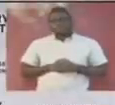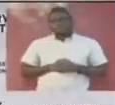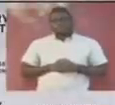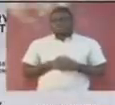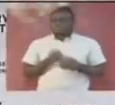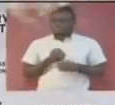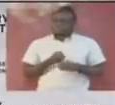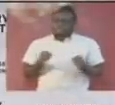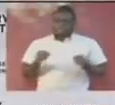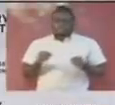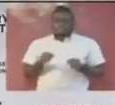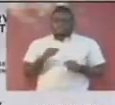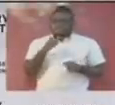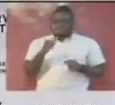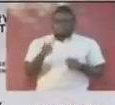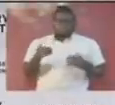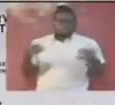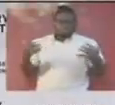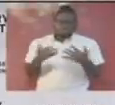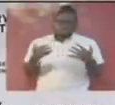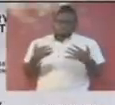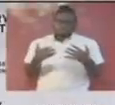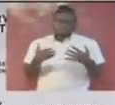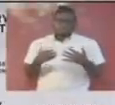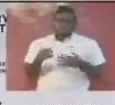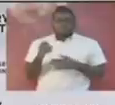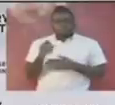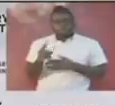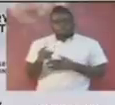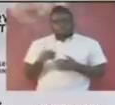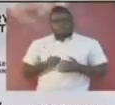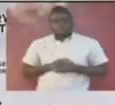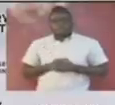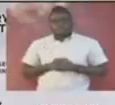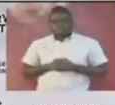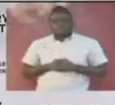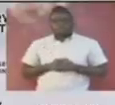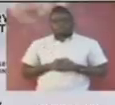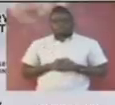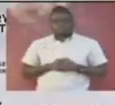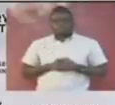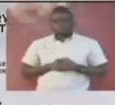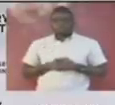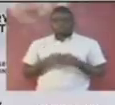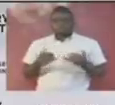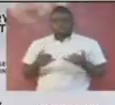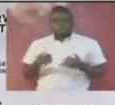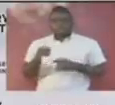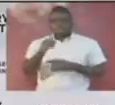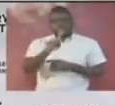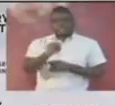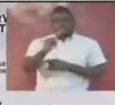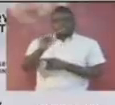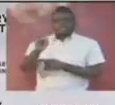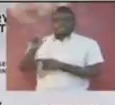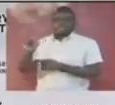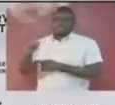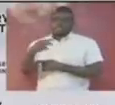must apologize. We need to go to TTT for them to have 2 questions asked at this time, please.